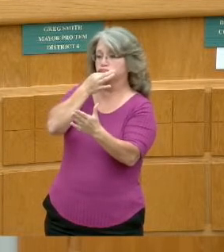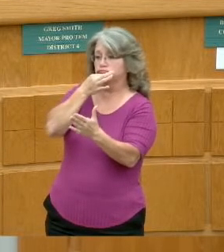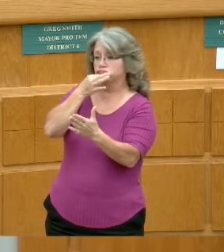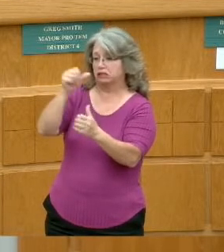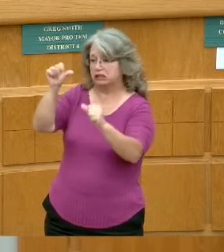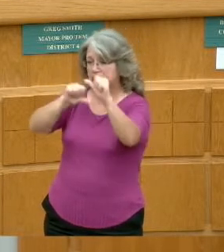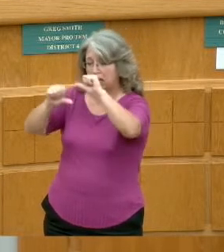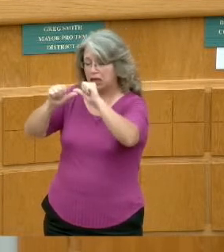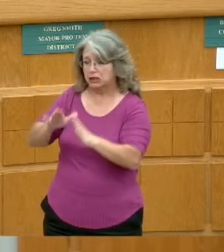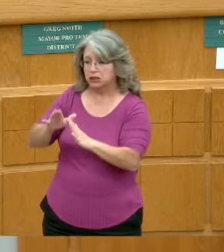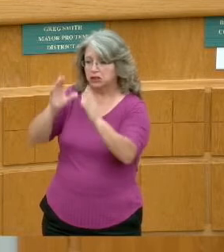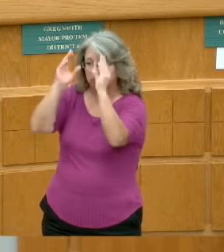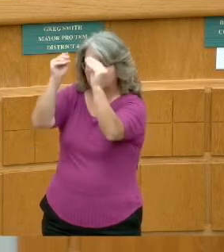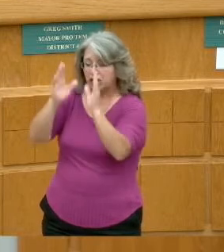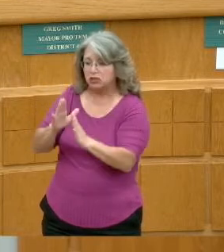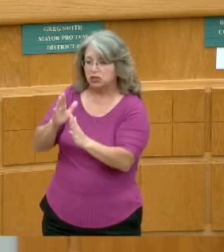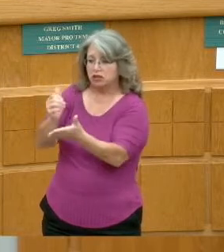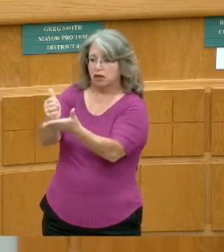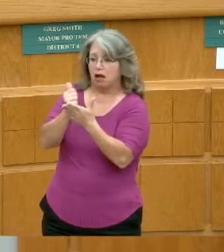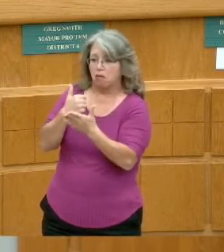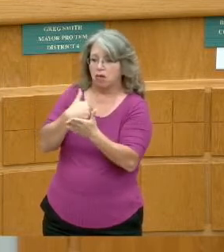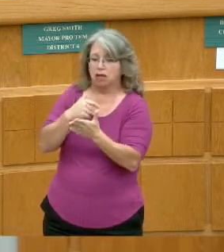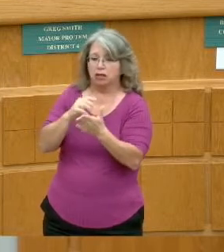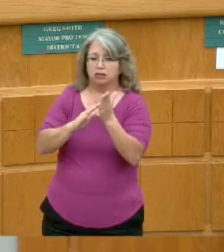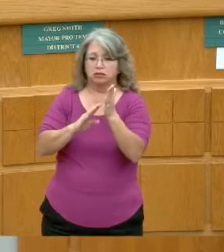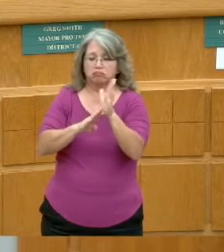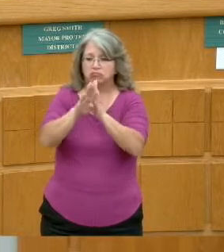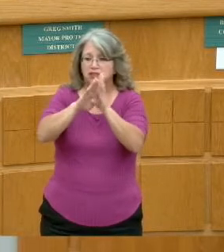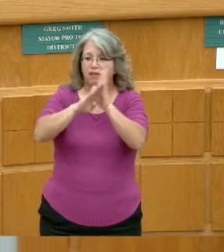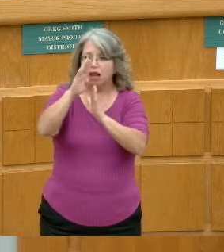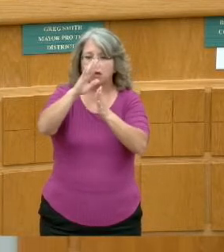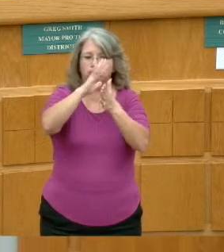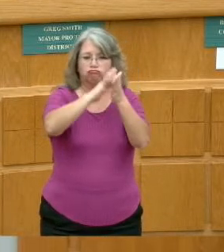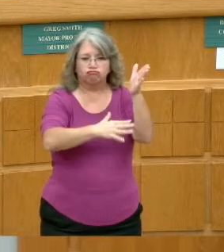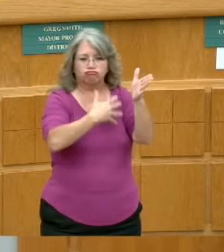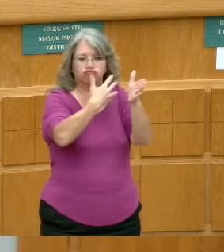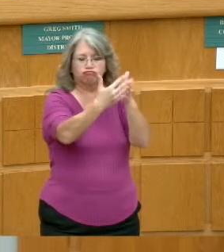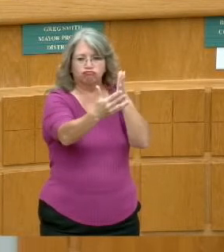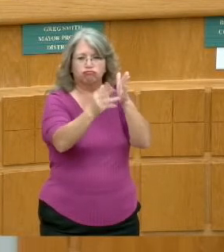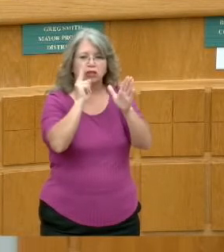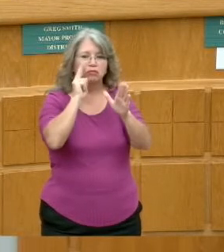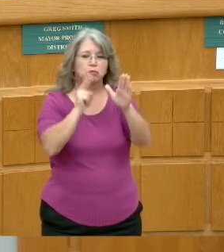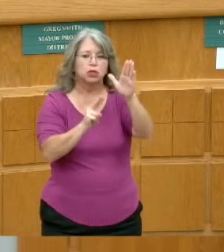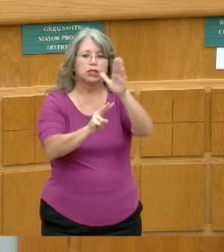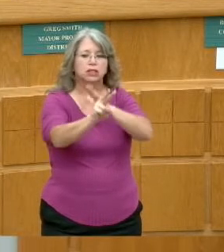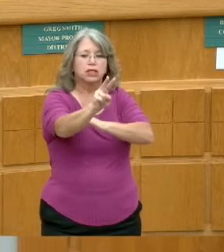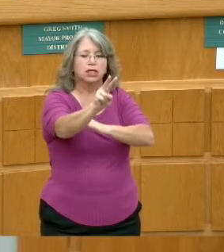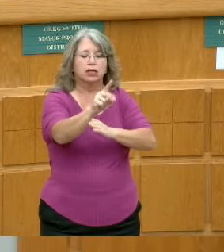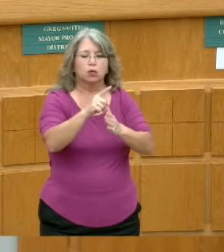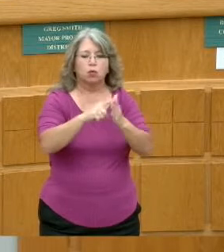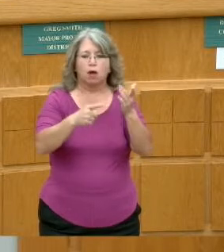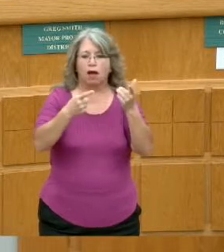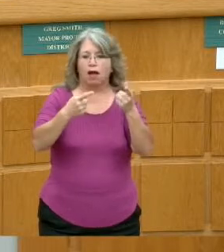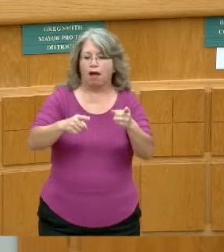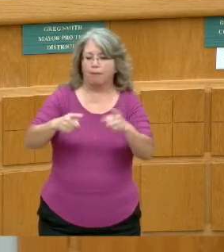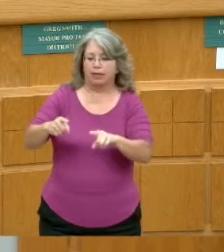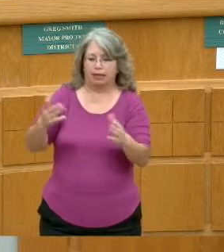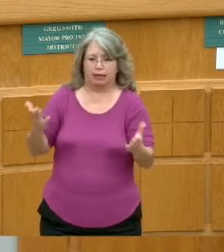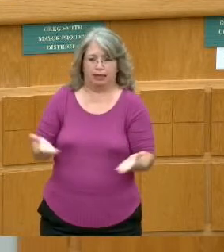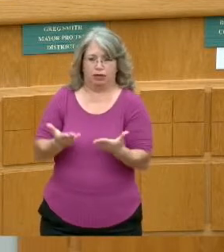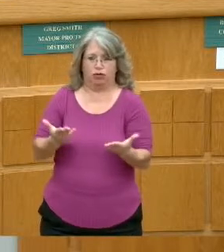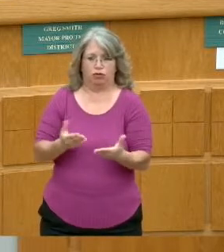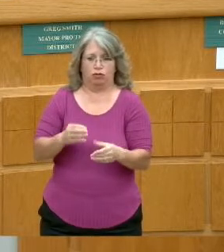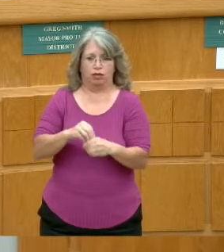us model and predict what will happen here in the coastal bend when it comes to